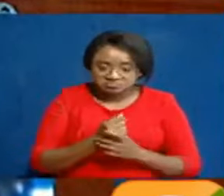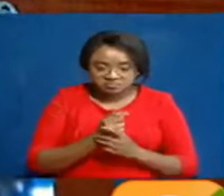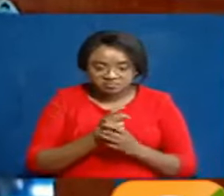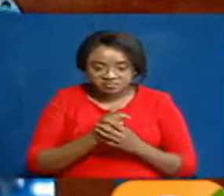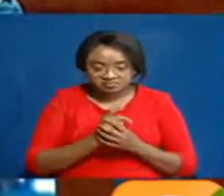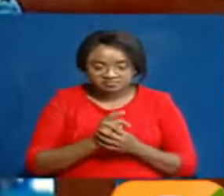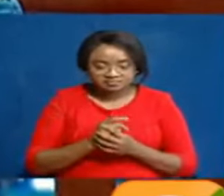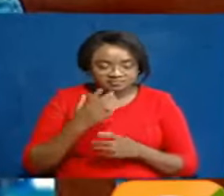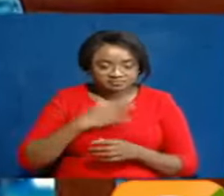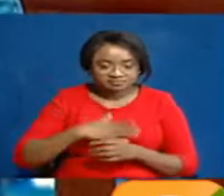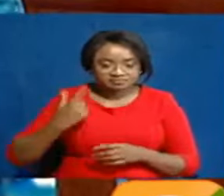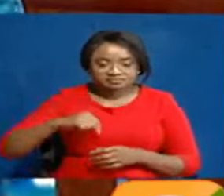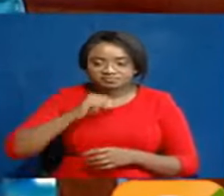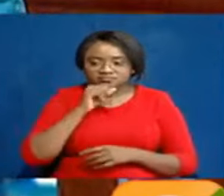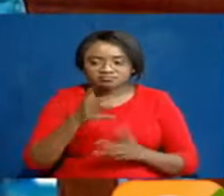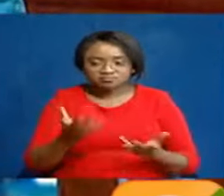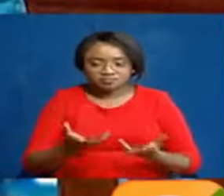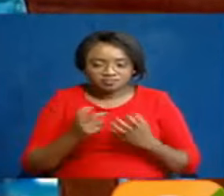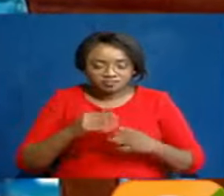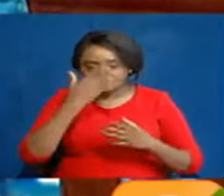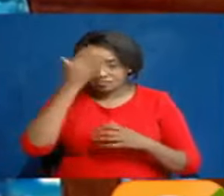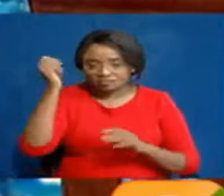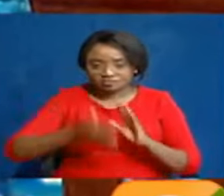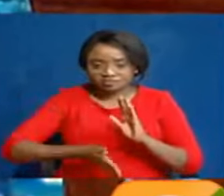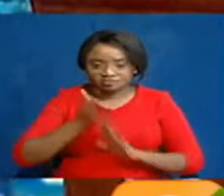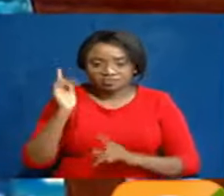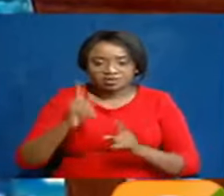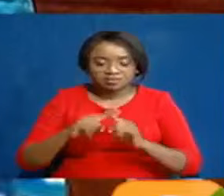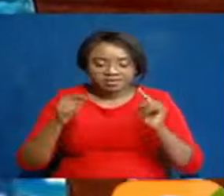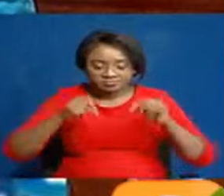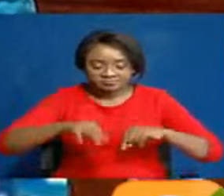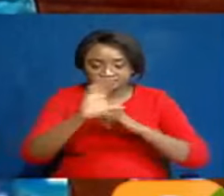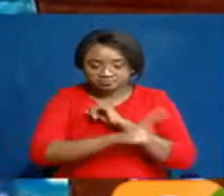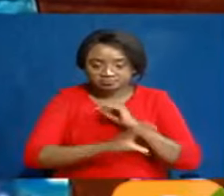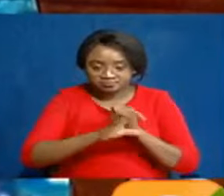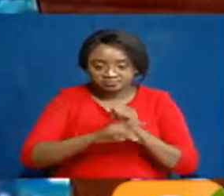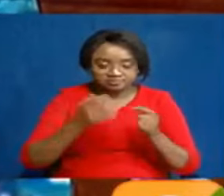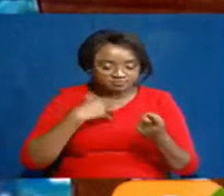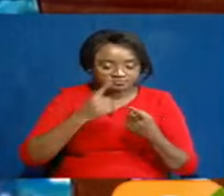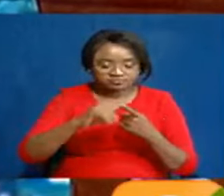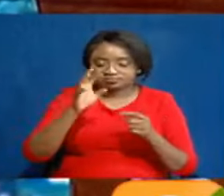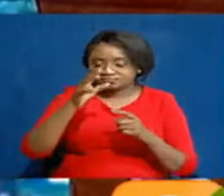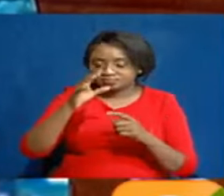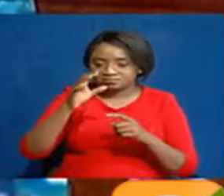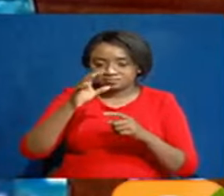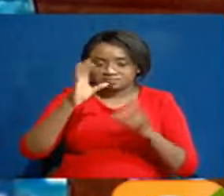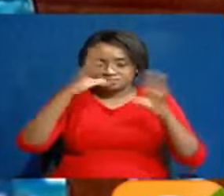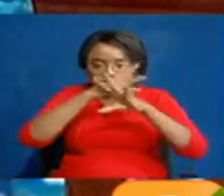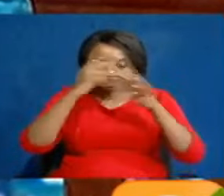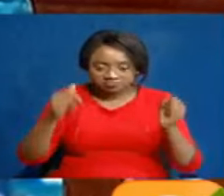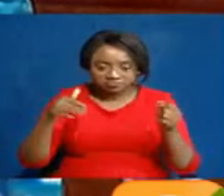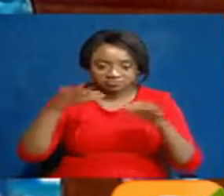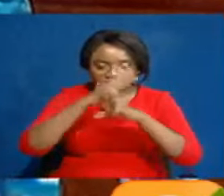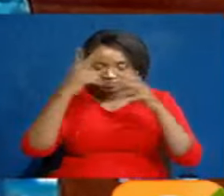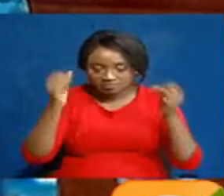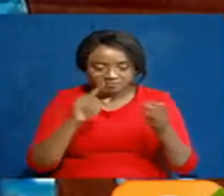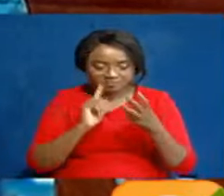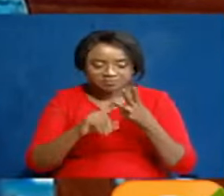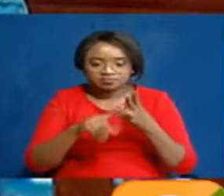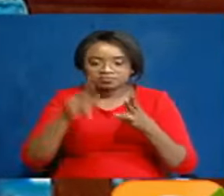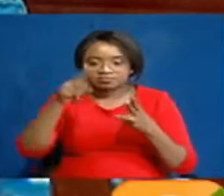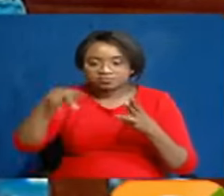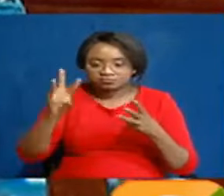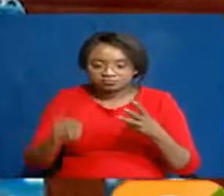presidents, presidents and vice presidents, prime ministers and deputy prime